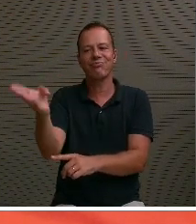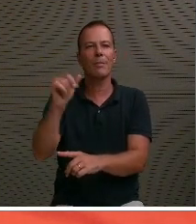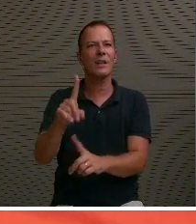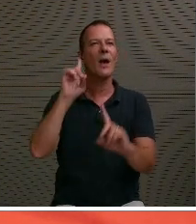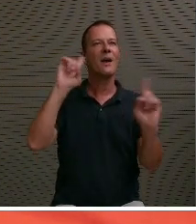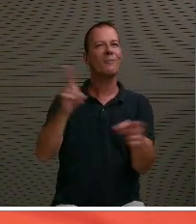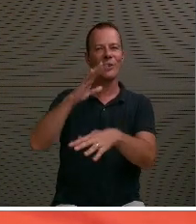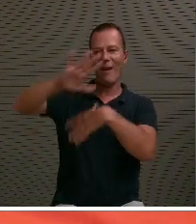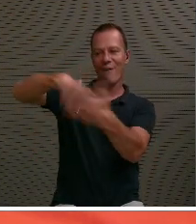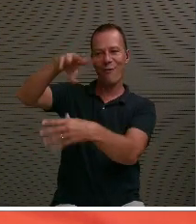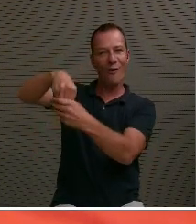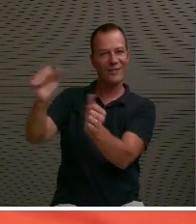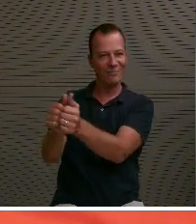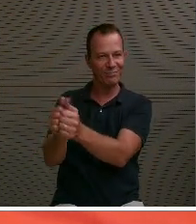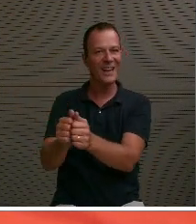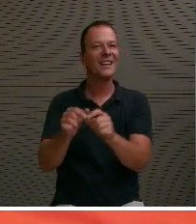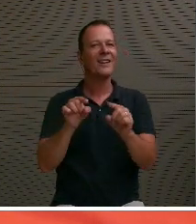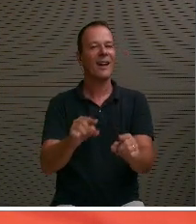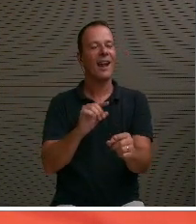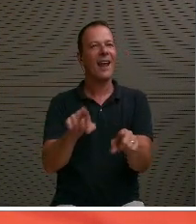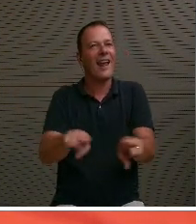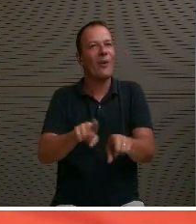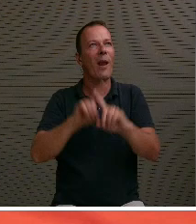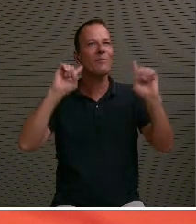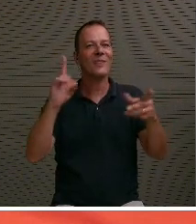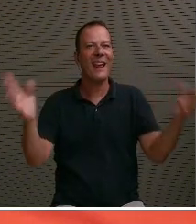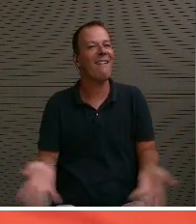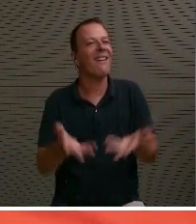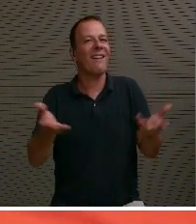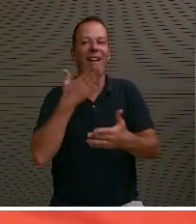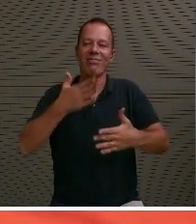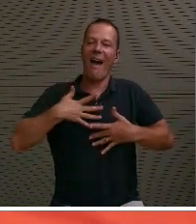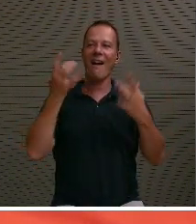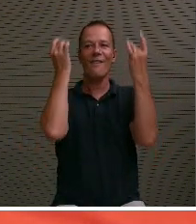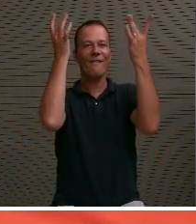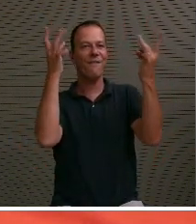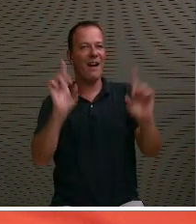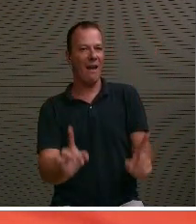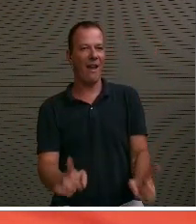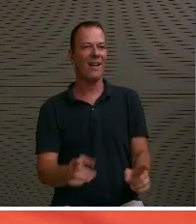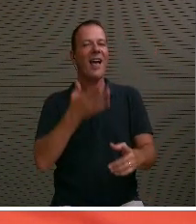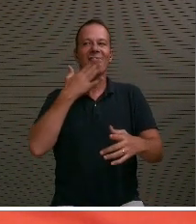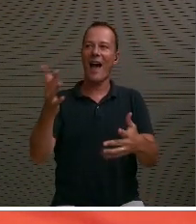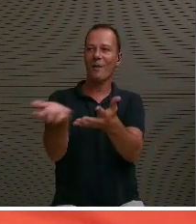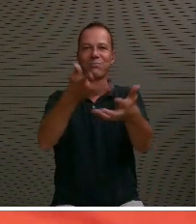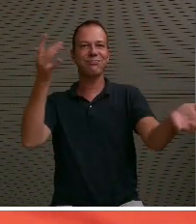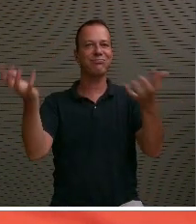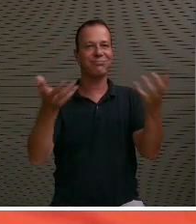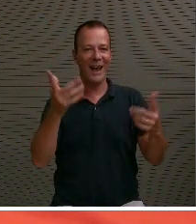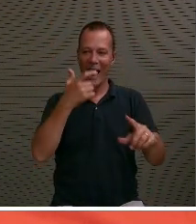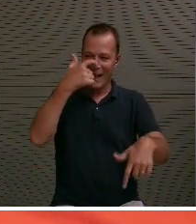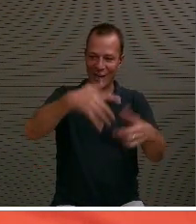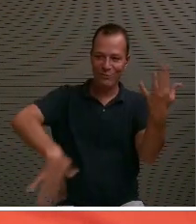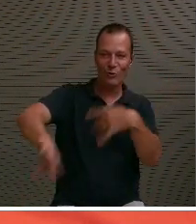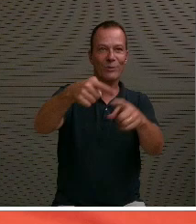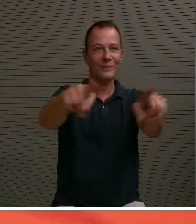often involved, and it's always like fun. Music brings fun. It brings brightness and lightness into the room, so it